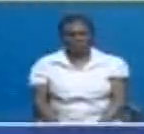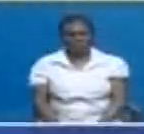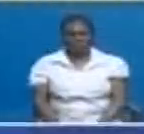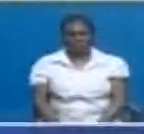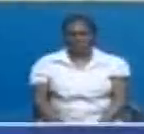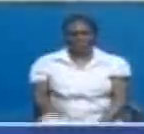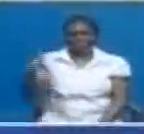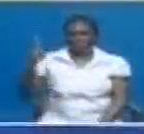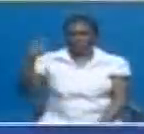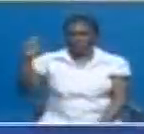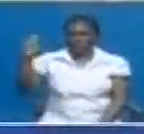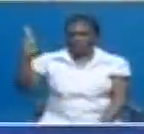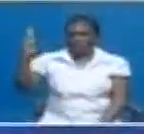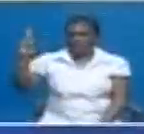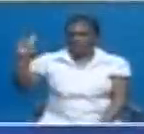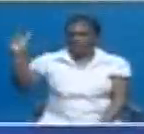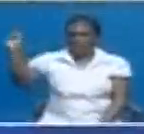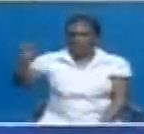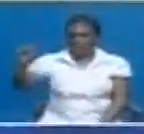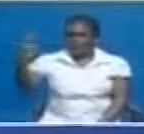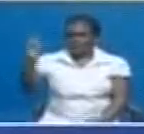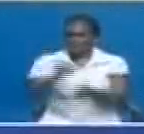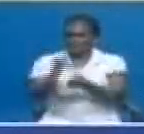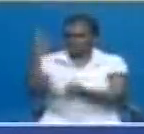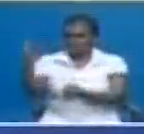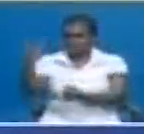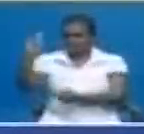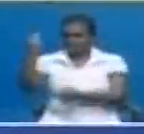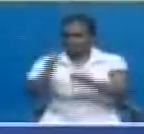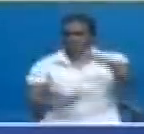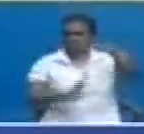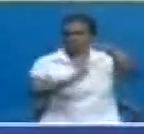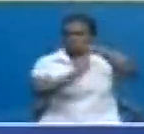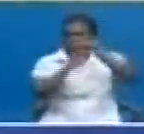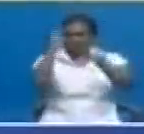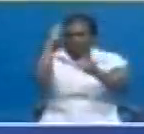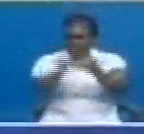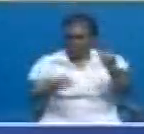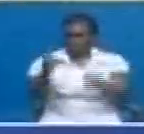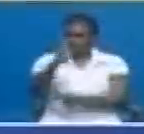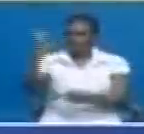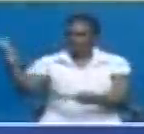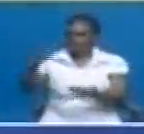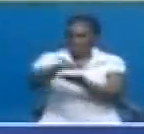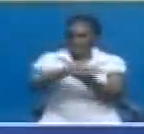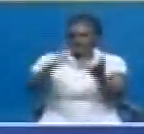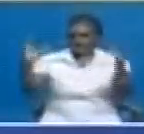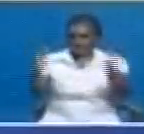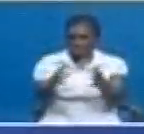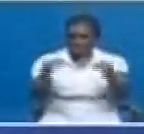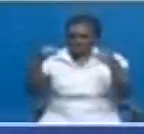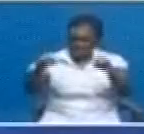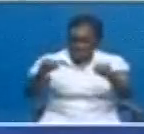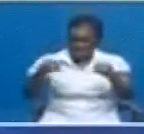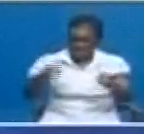Kabras Rugby Club was the surprise team of the 2014 season, reaching the Kenya Cup finals. The Western-based outfit defied all odds to make it